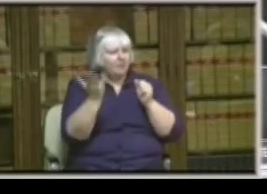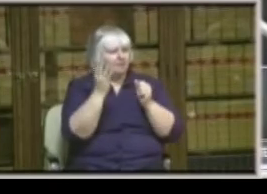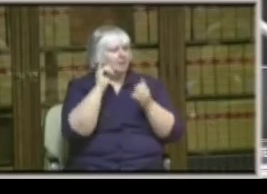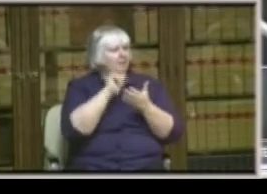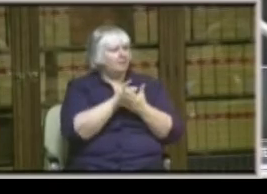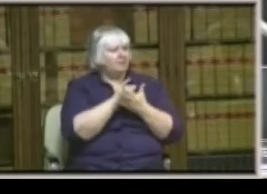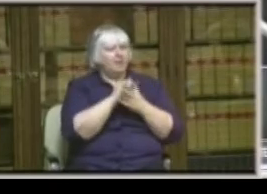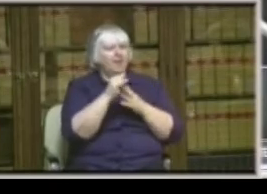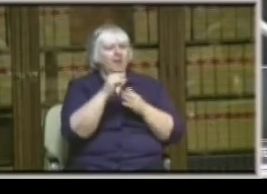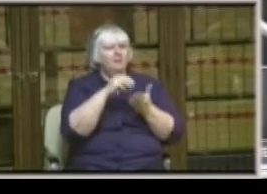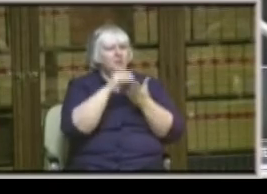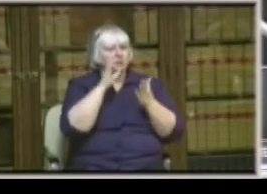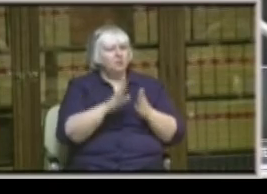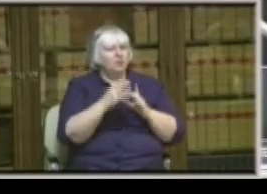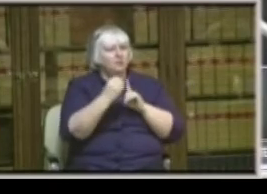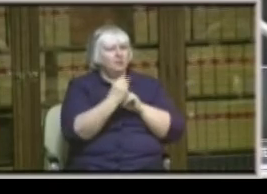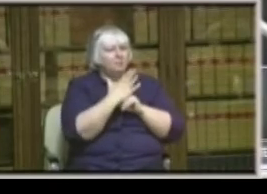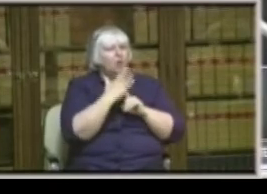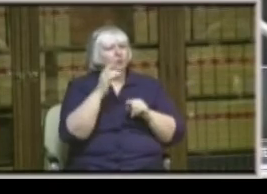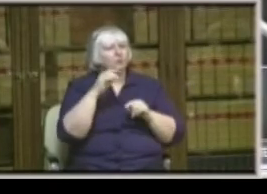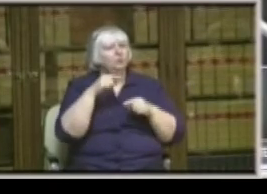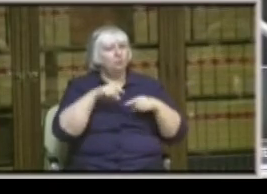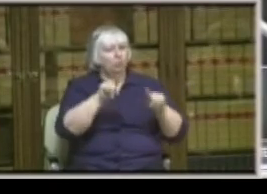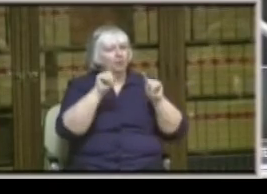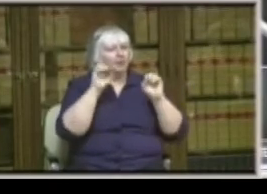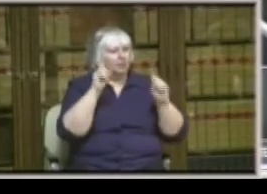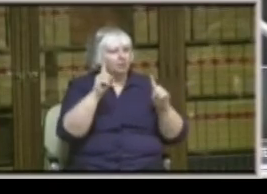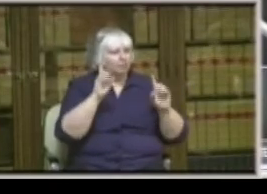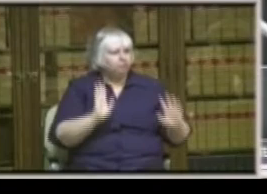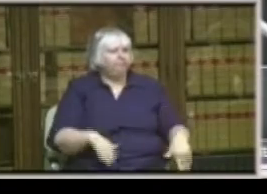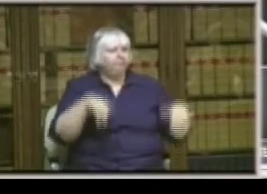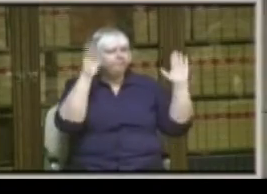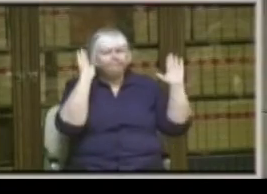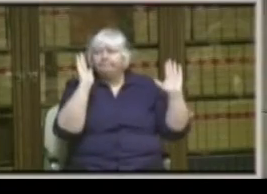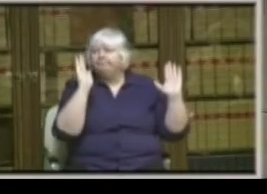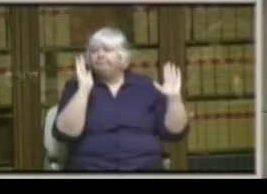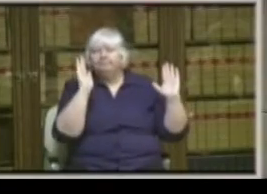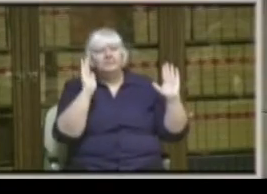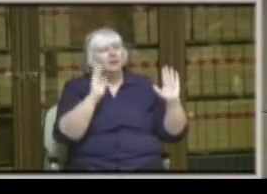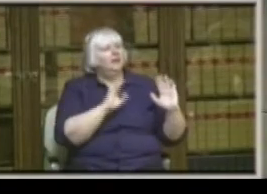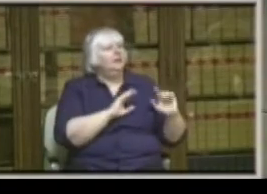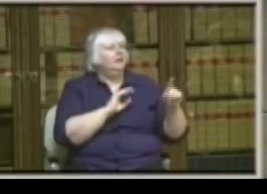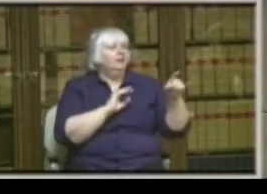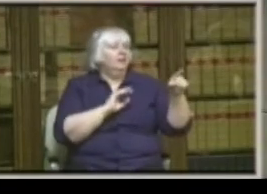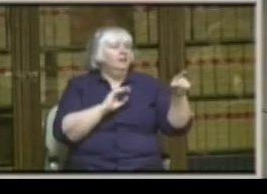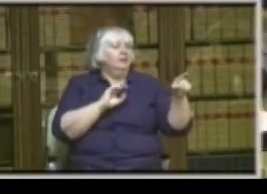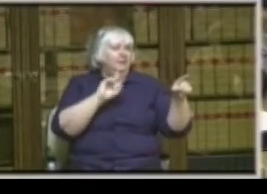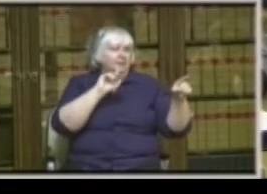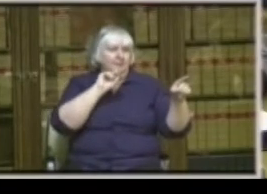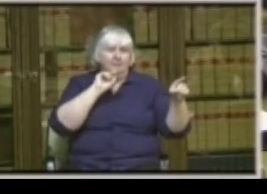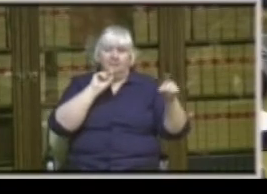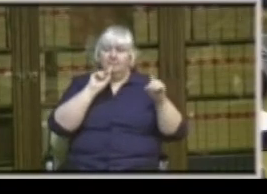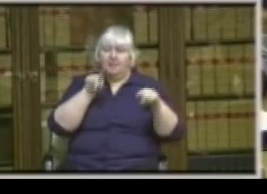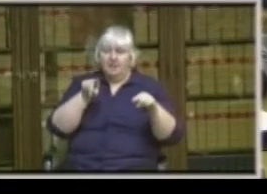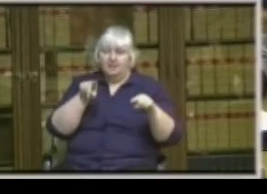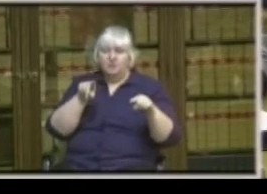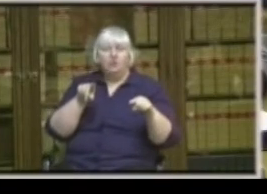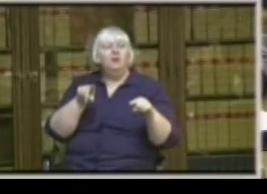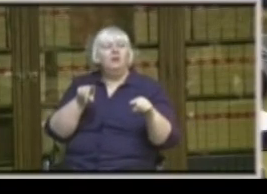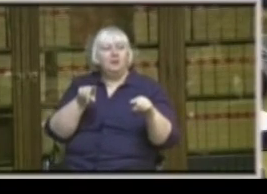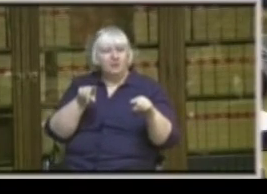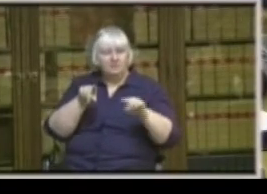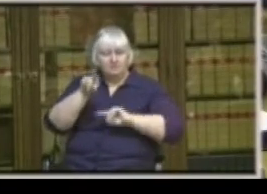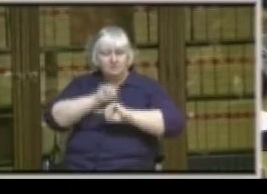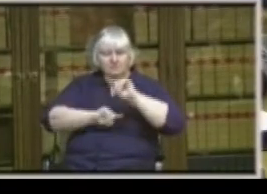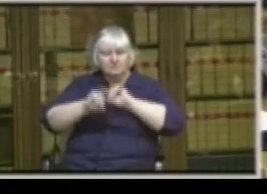is exposed to in their educational life? So the answer would be then, the ASL accommodation or the